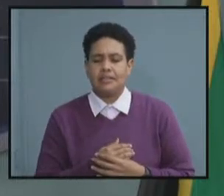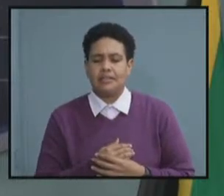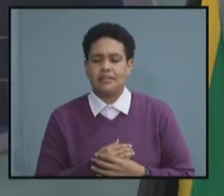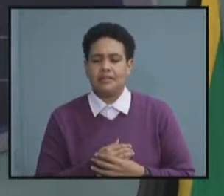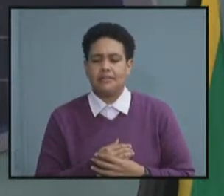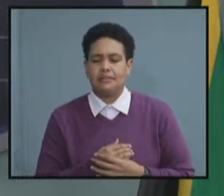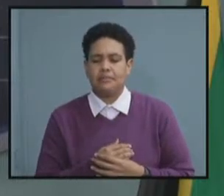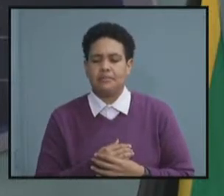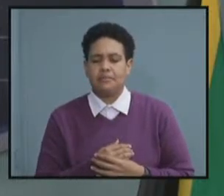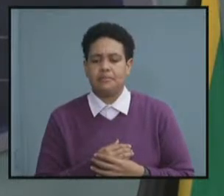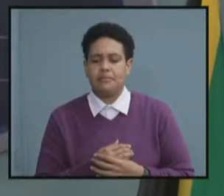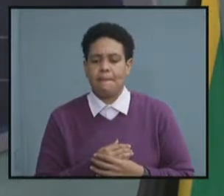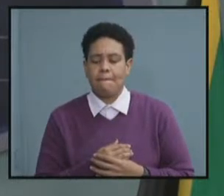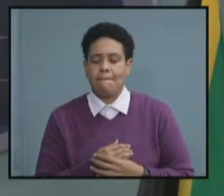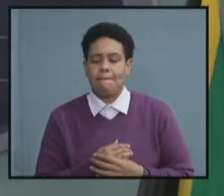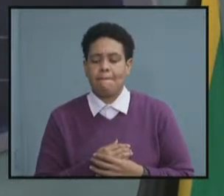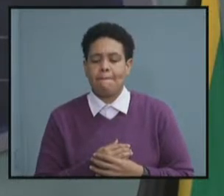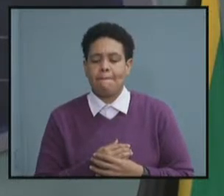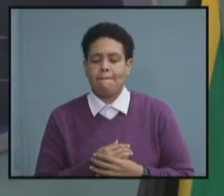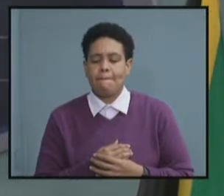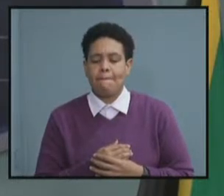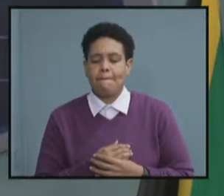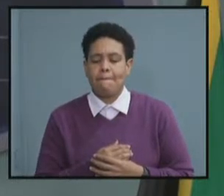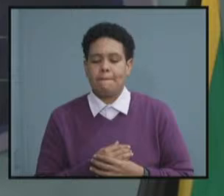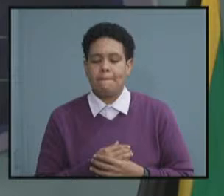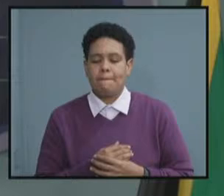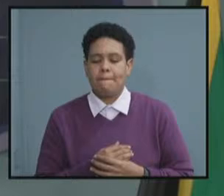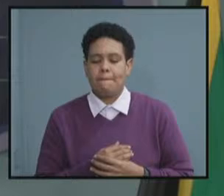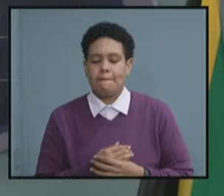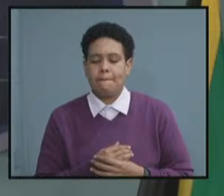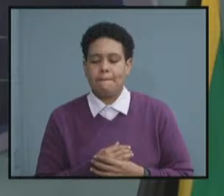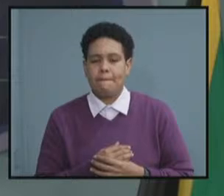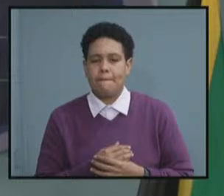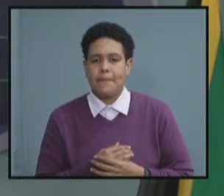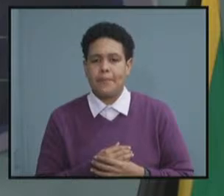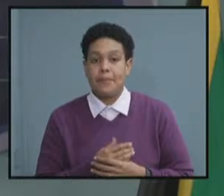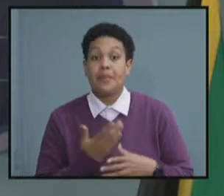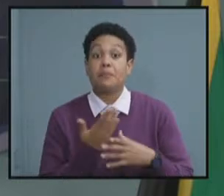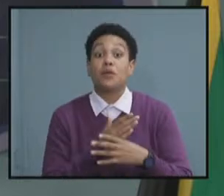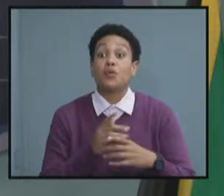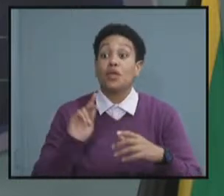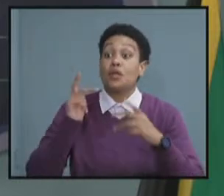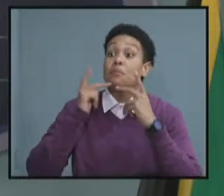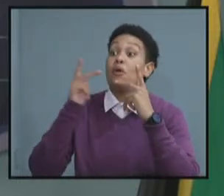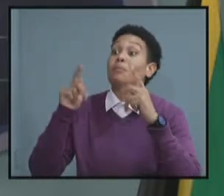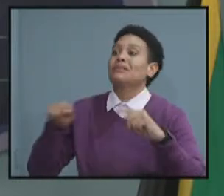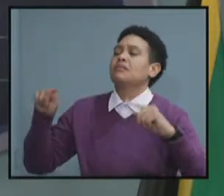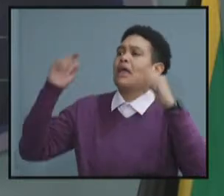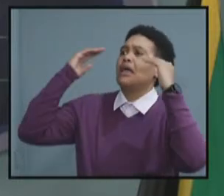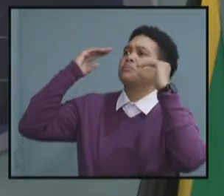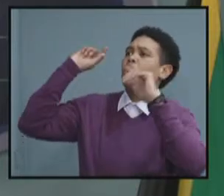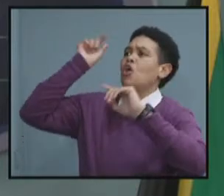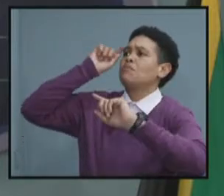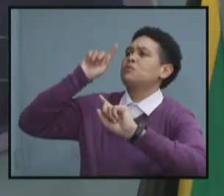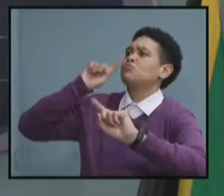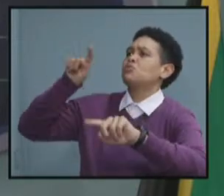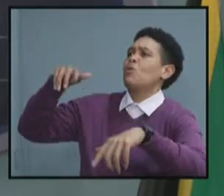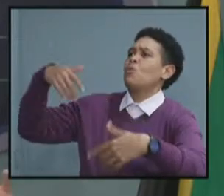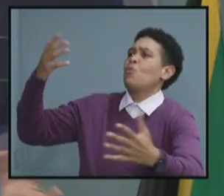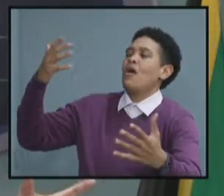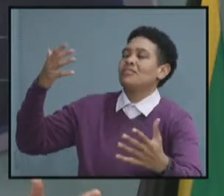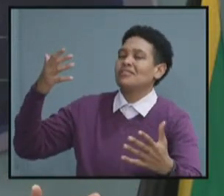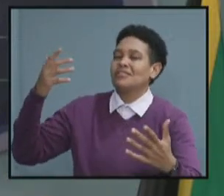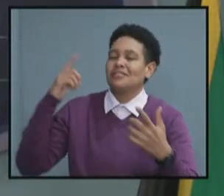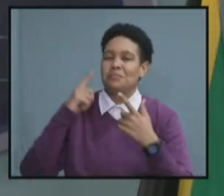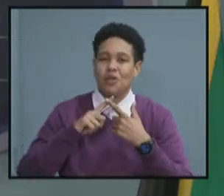what the public expects to be the government's response and what the